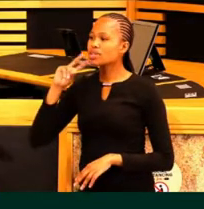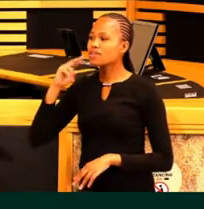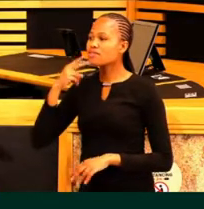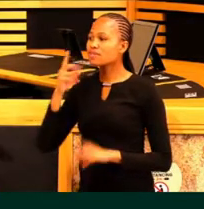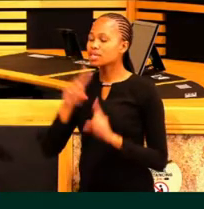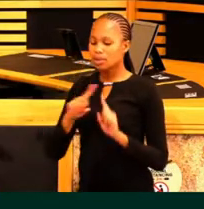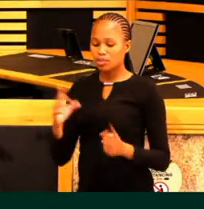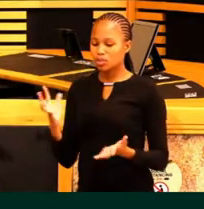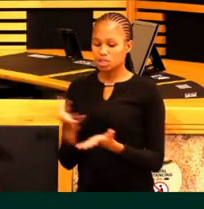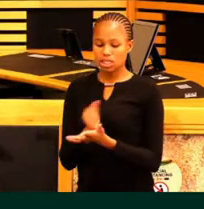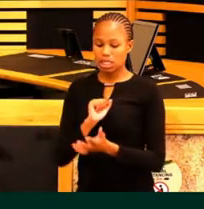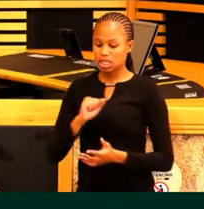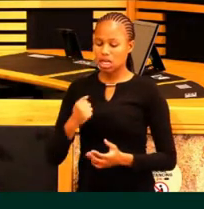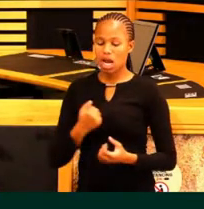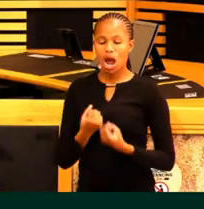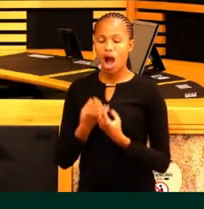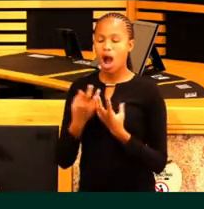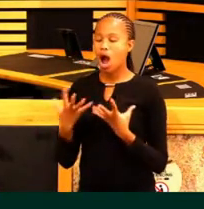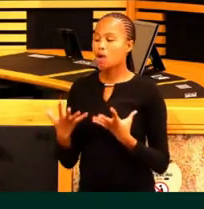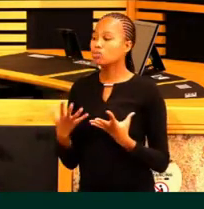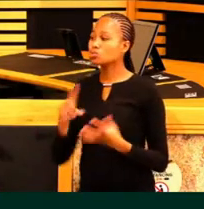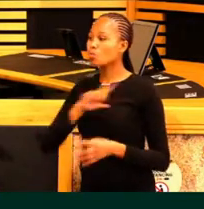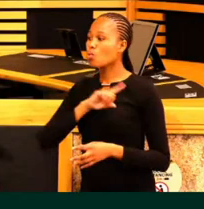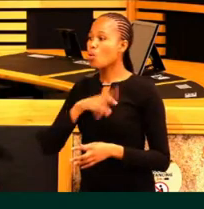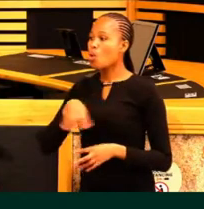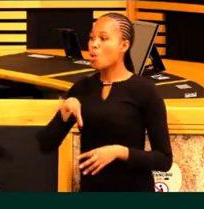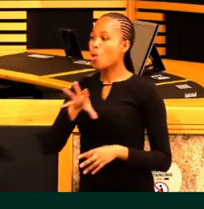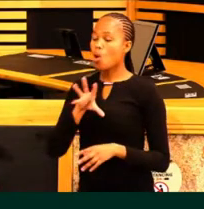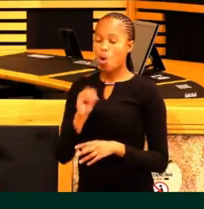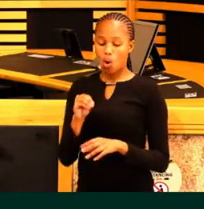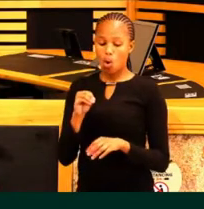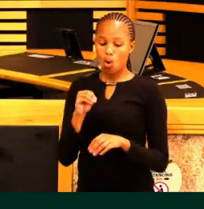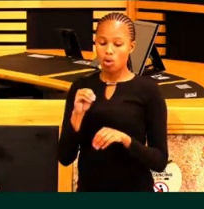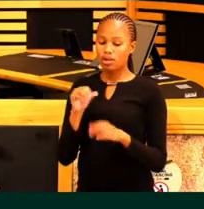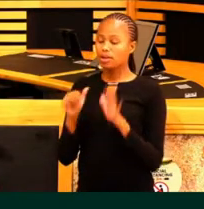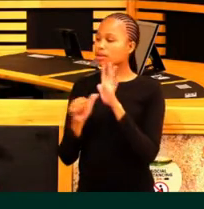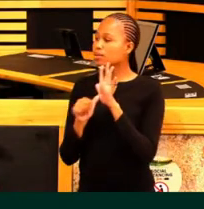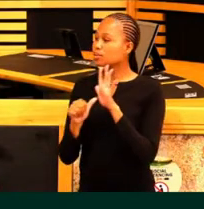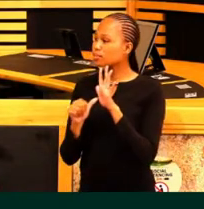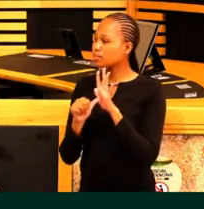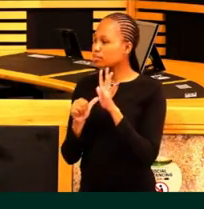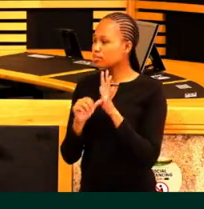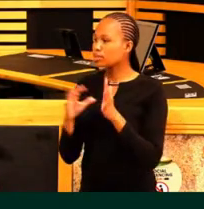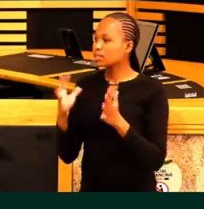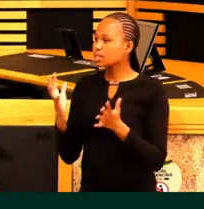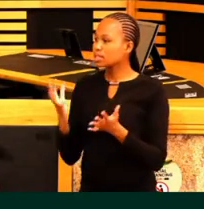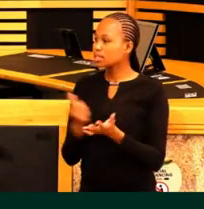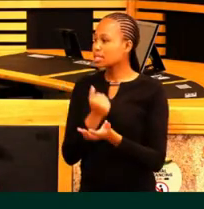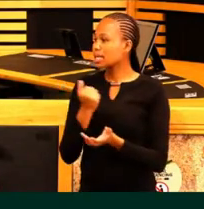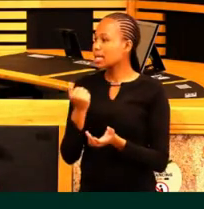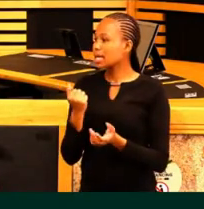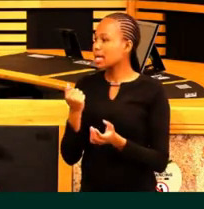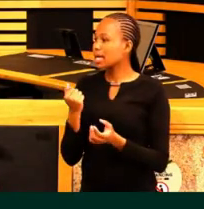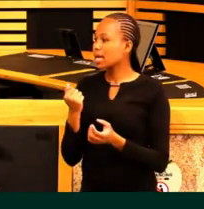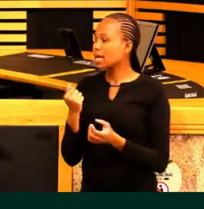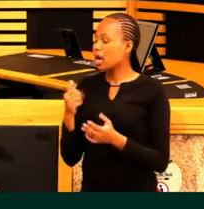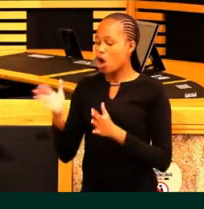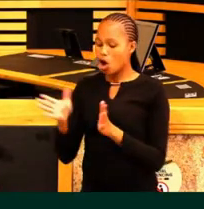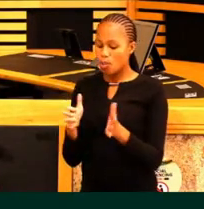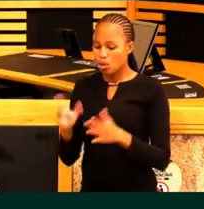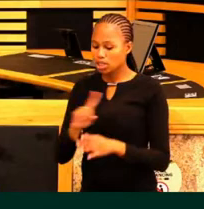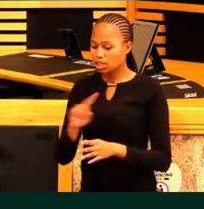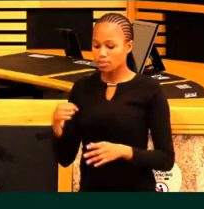not taken into account because all that matters is ticking boxes and kpis being made but we are not